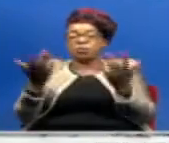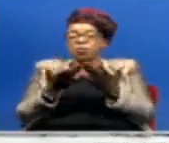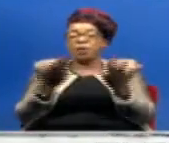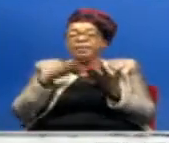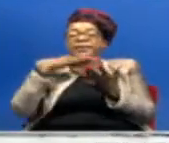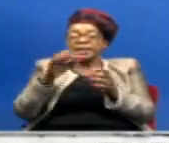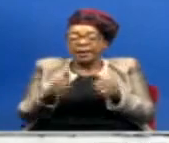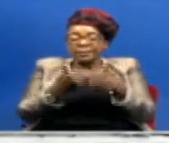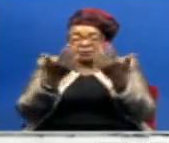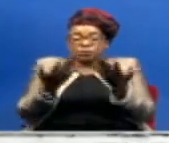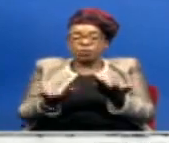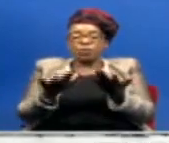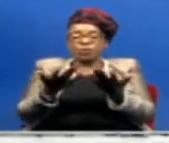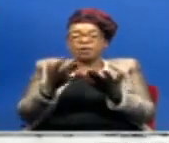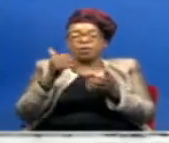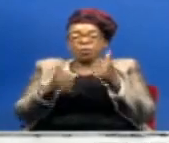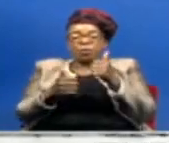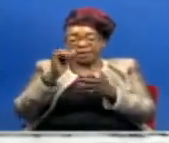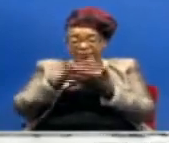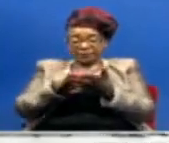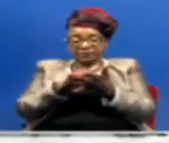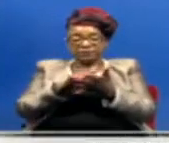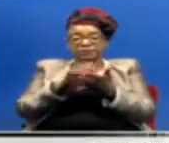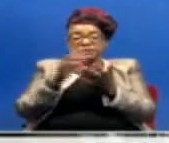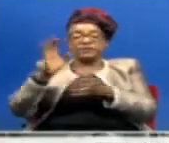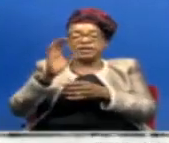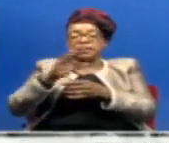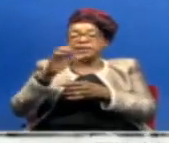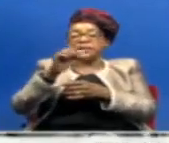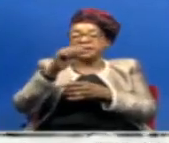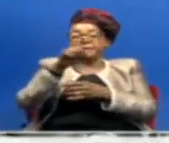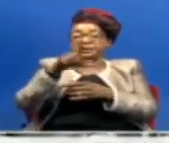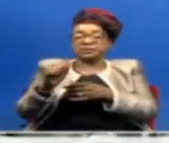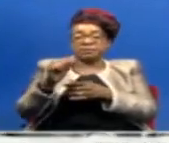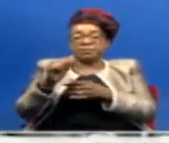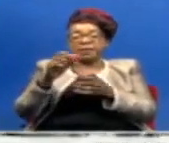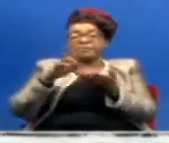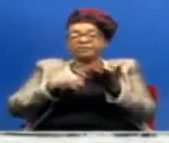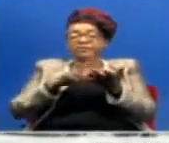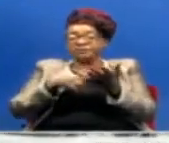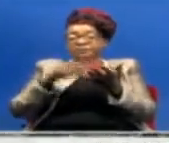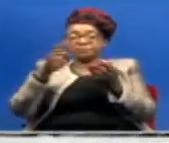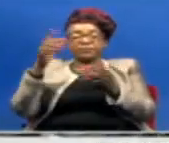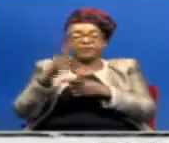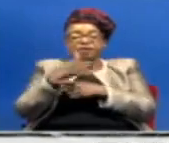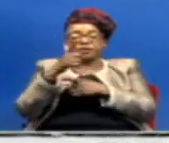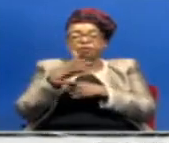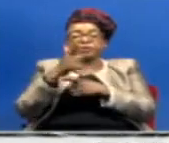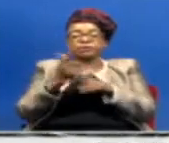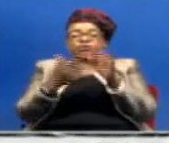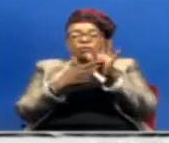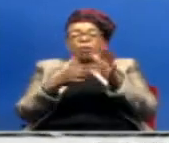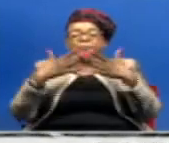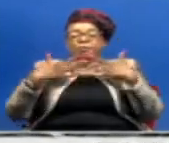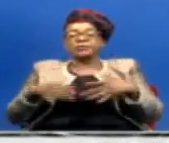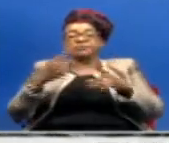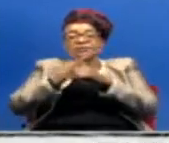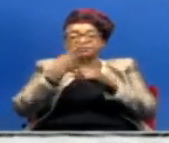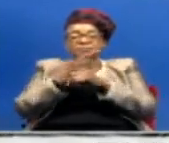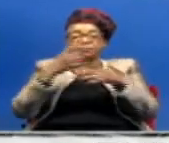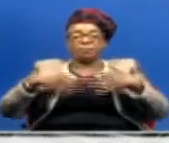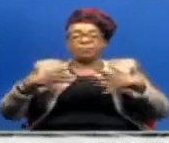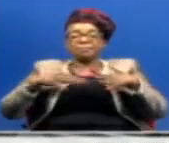included Hamas militants or civilians in Gaza. Unverified videos on social media showed bodies of a number of people in military fatigues, as